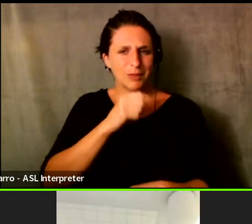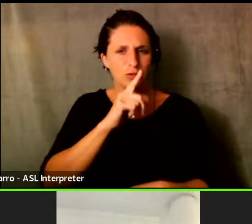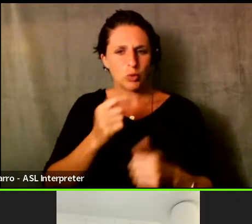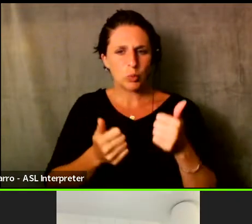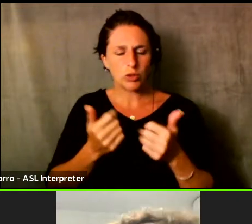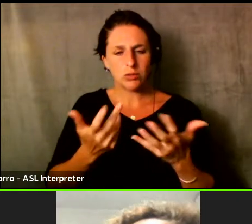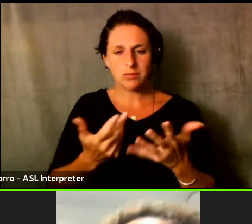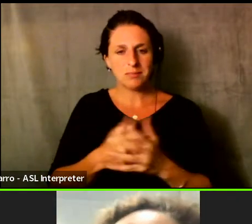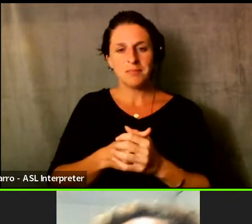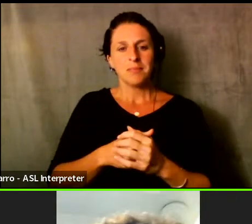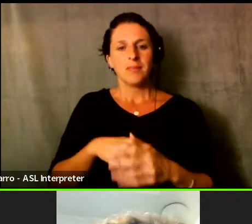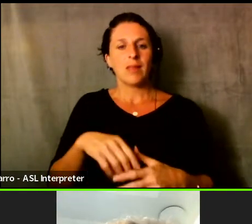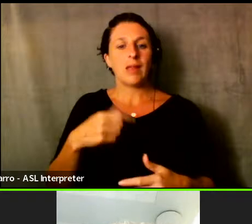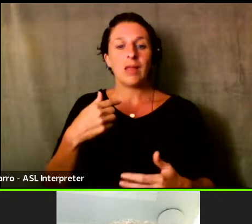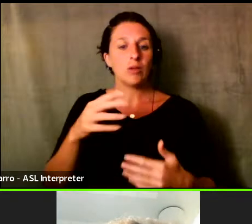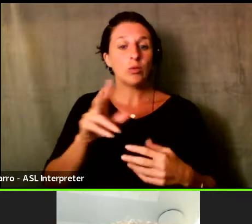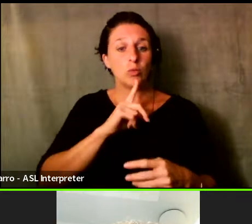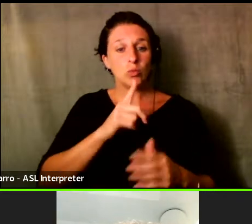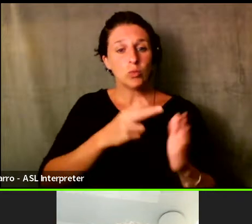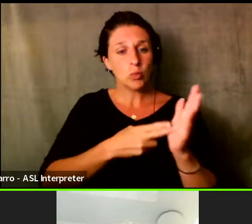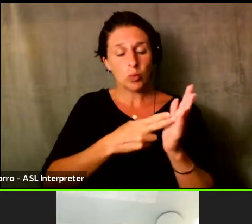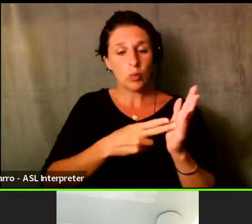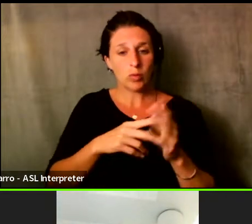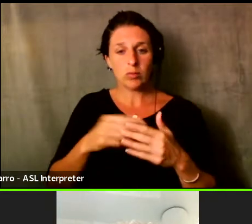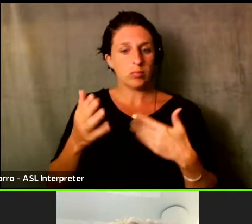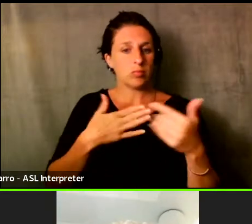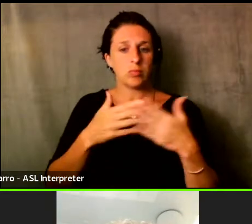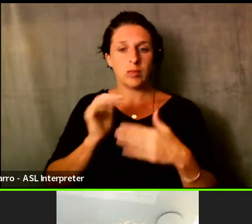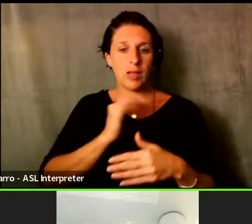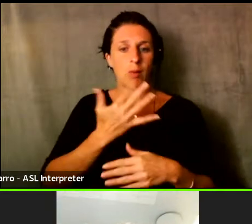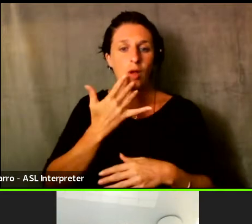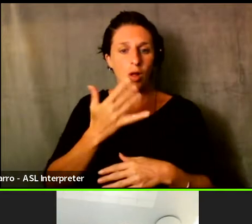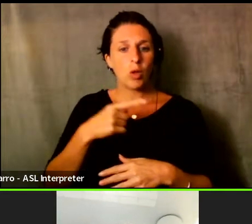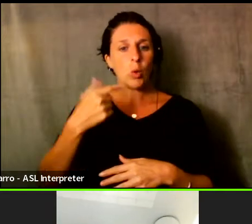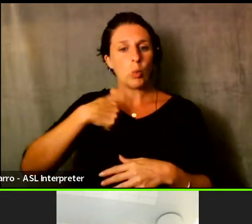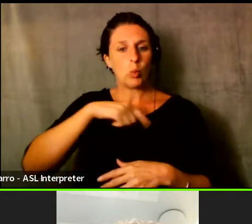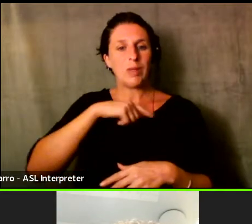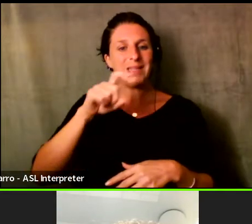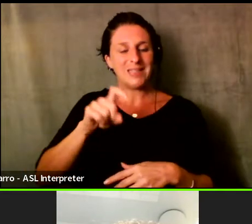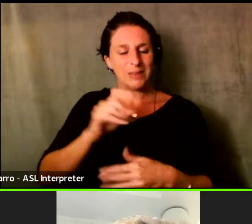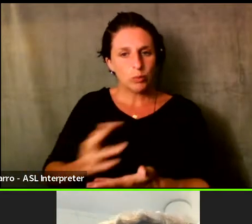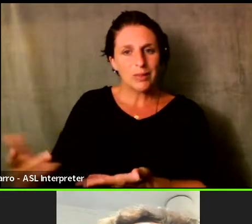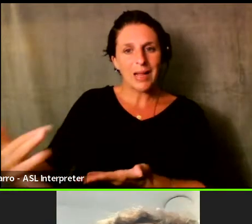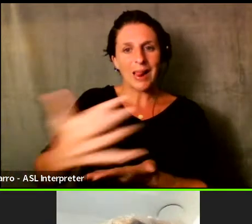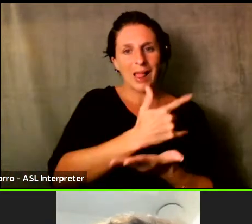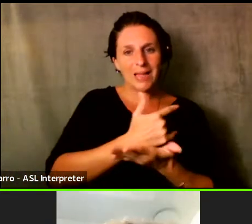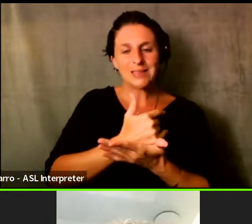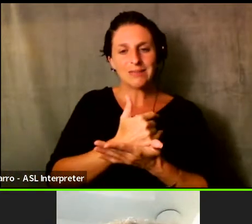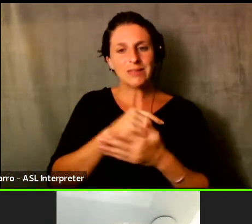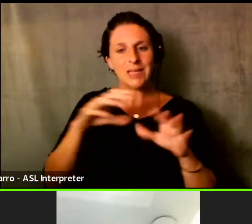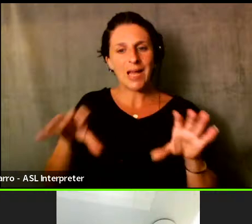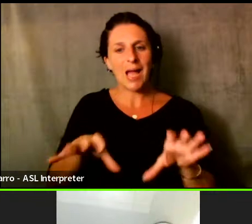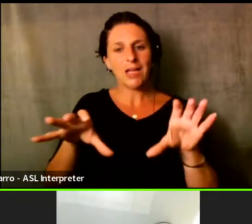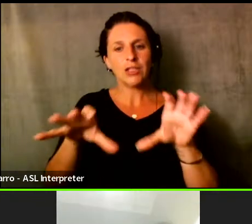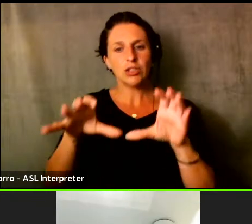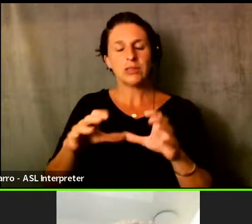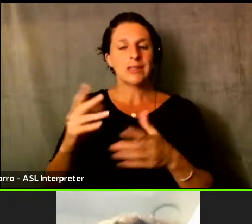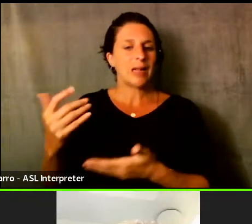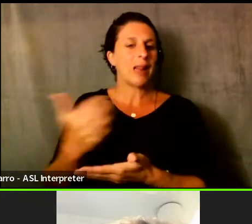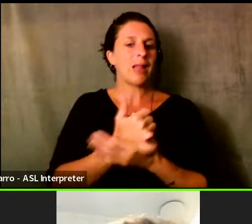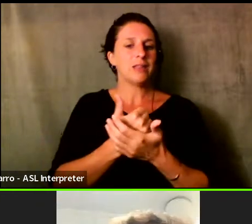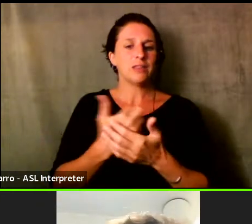is, all of us, regardless of our color, need to take collective action, to collective responsibility,